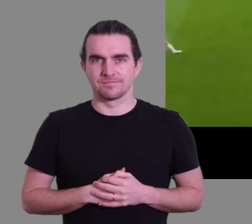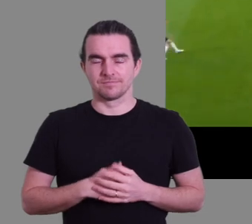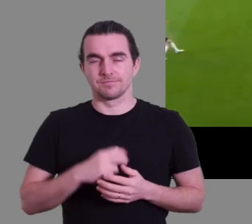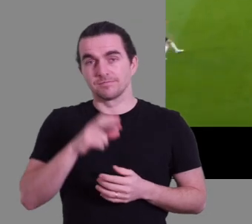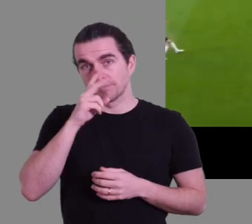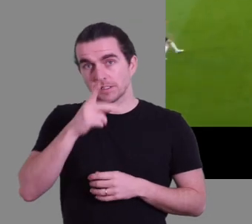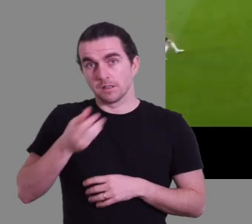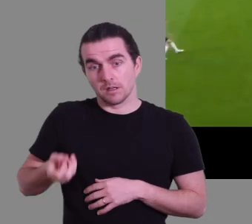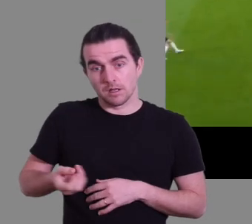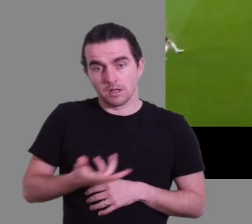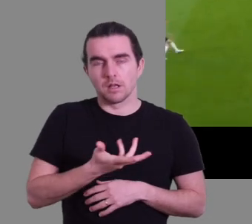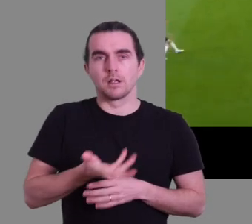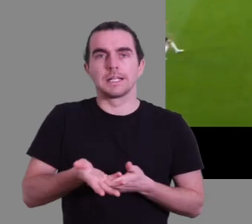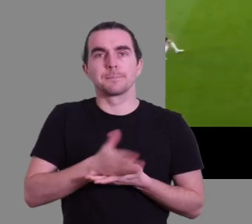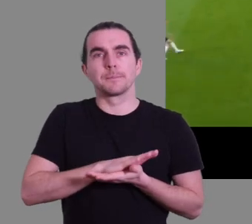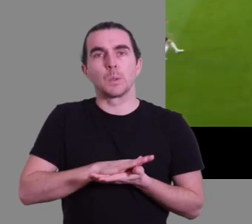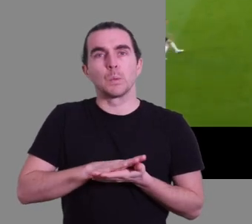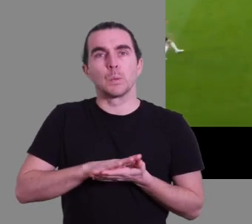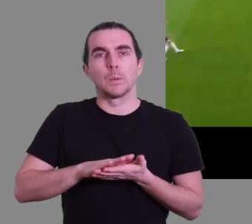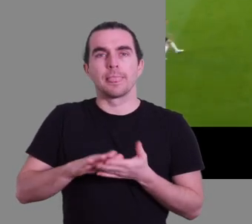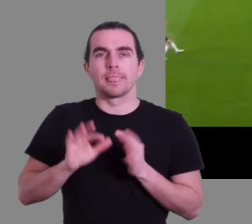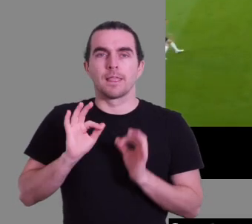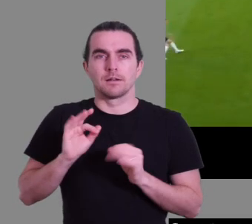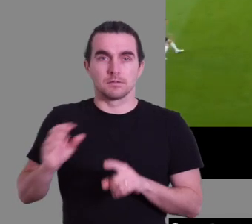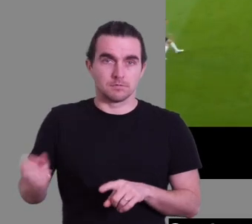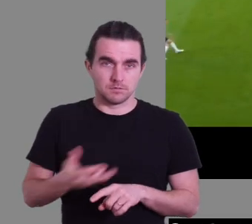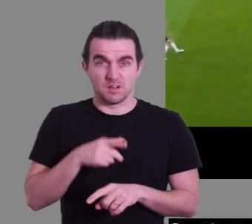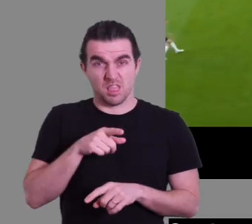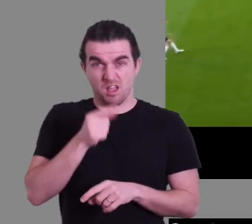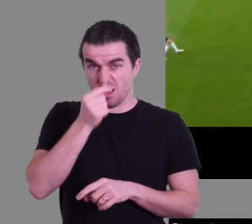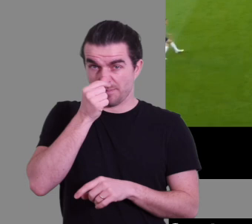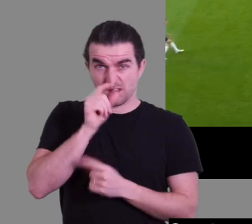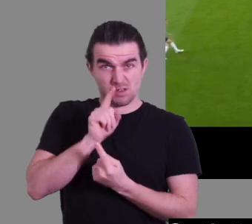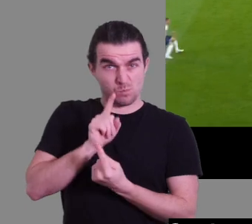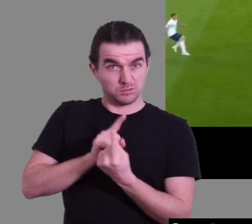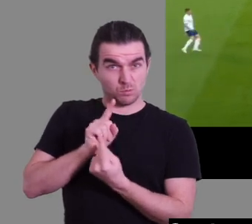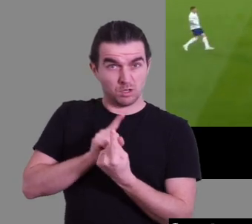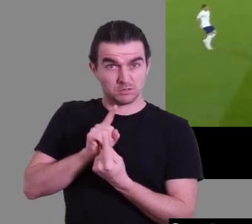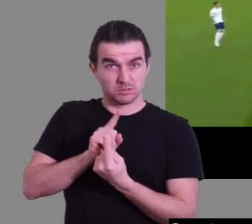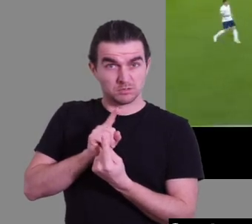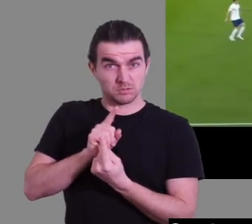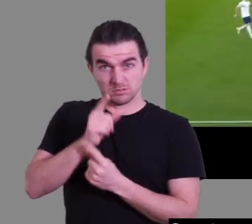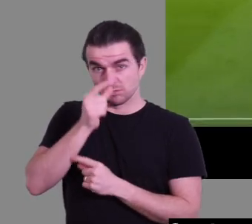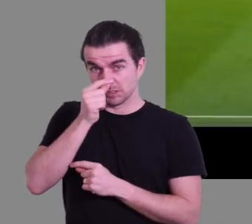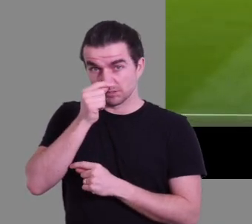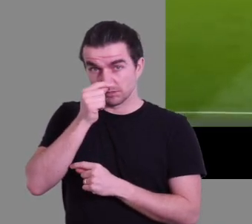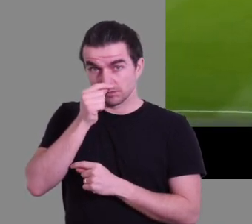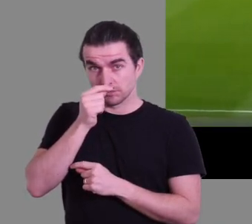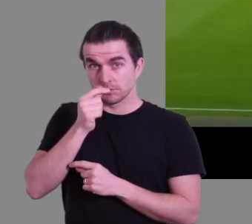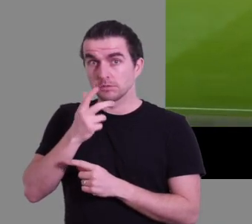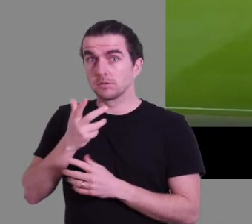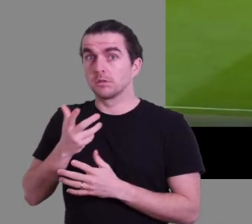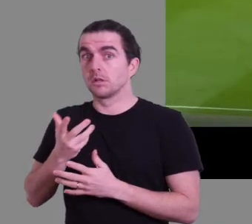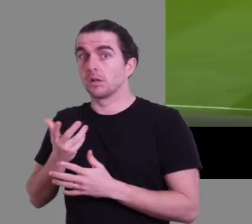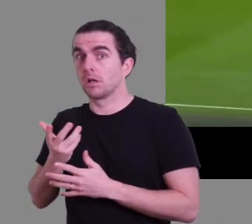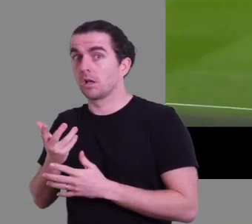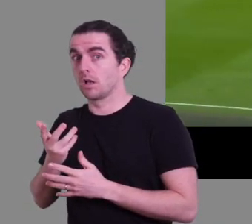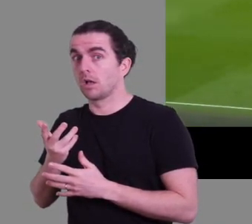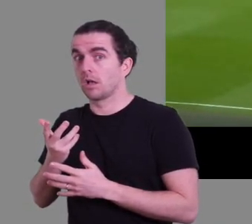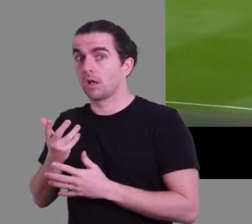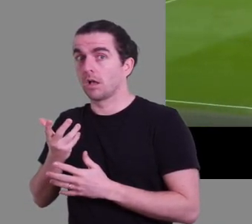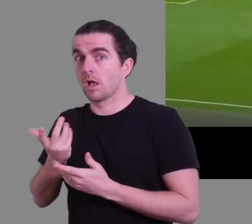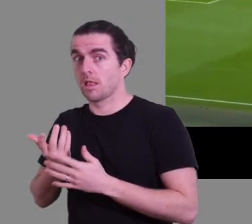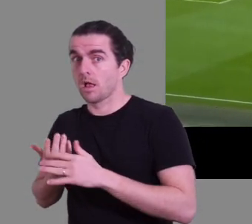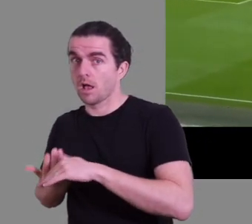So the smoothness of the pass here is vital. So that could be our little 1v1 duel here we're looking at. He's come off with his back to